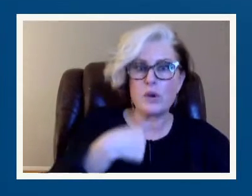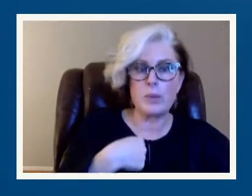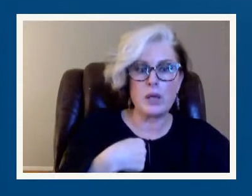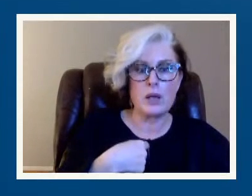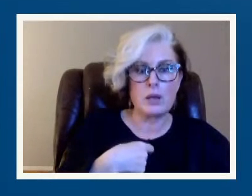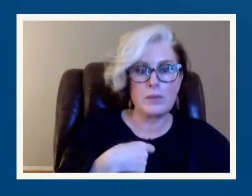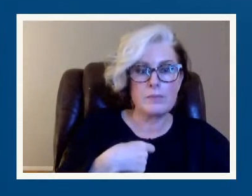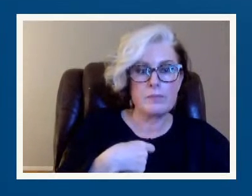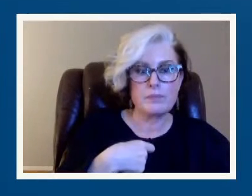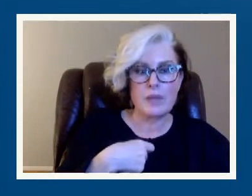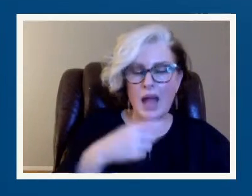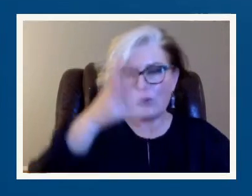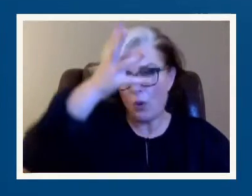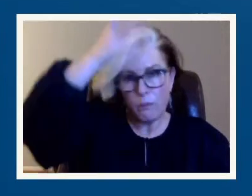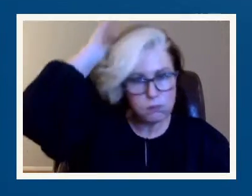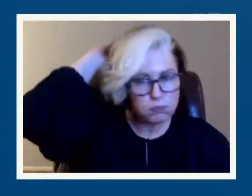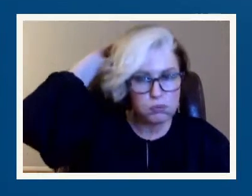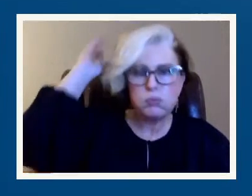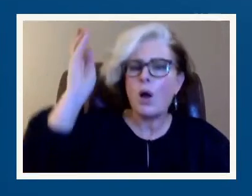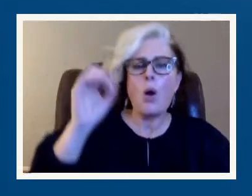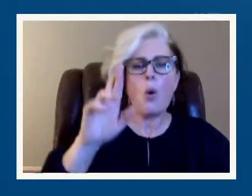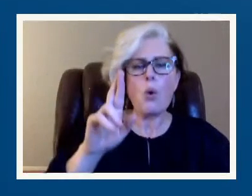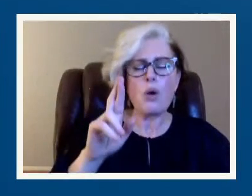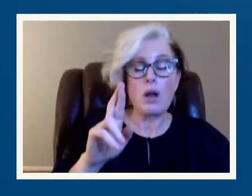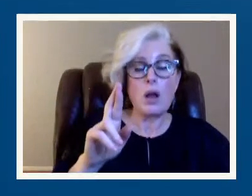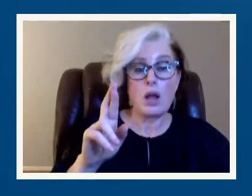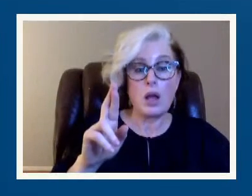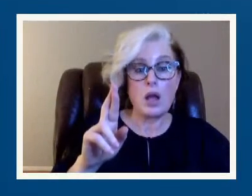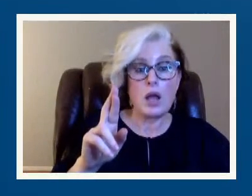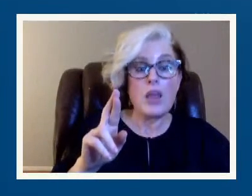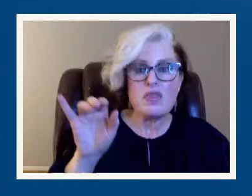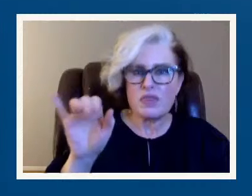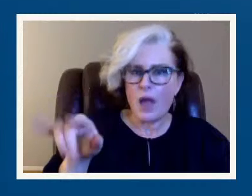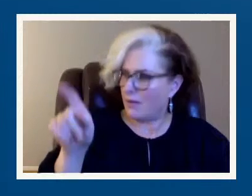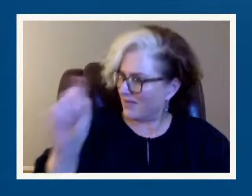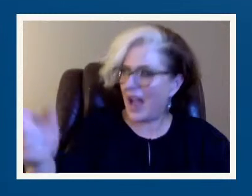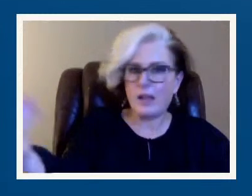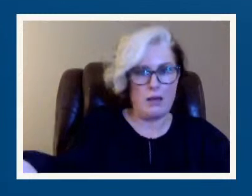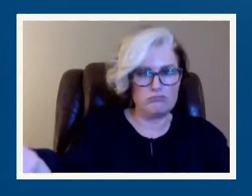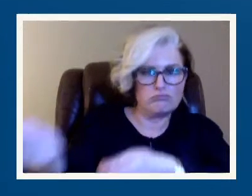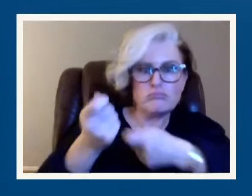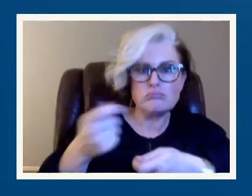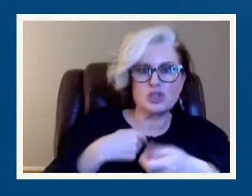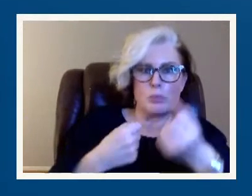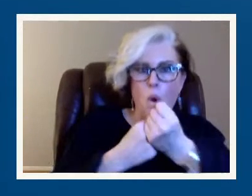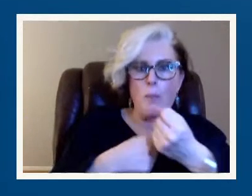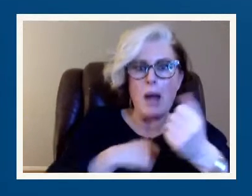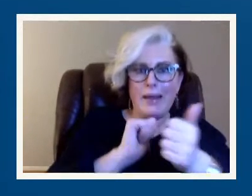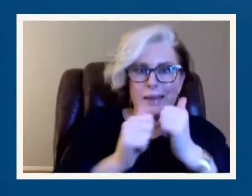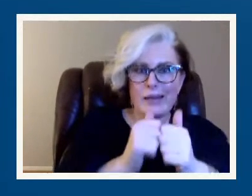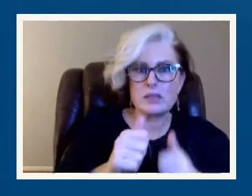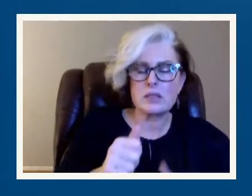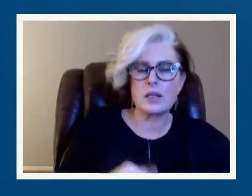the guy with the Viking hat or who, but he decided I need that guy on my campaign.